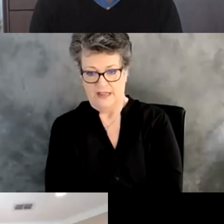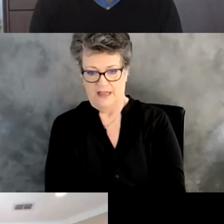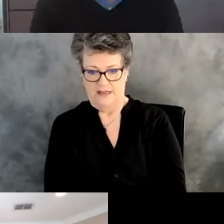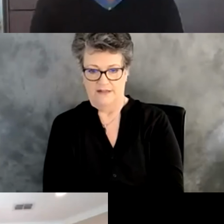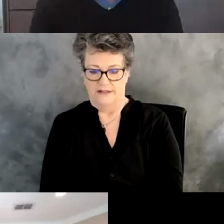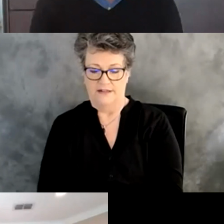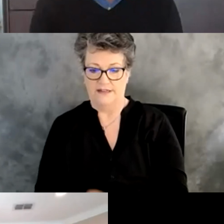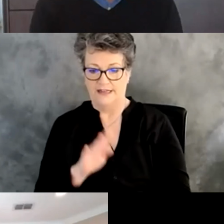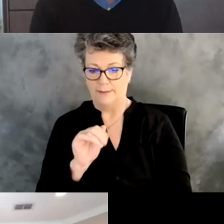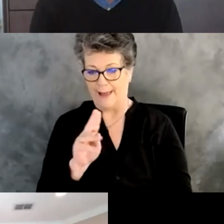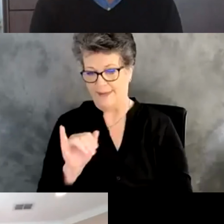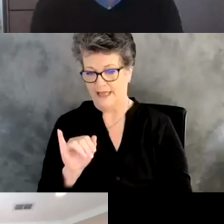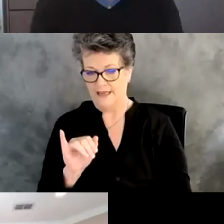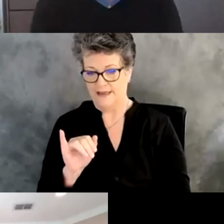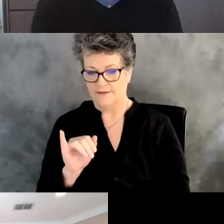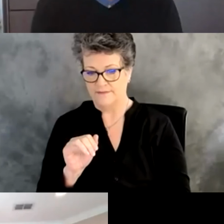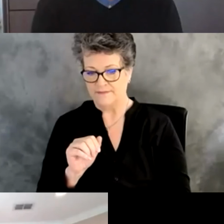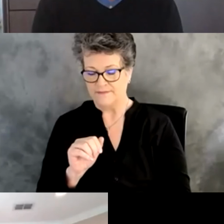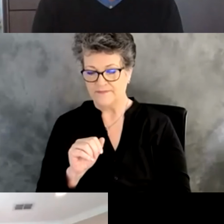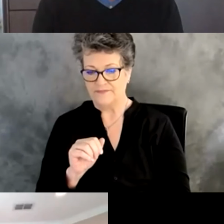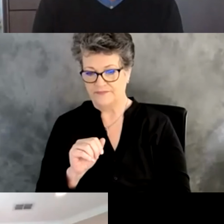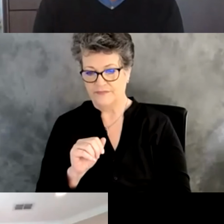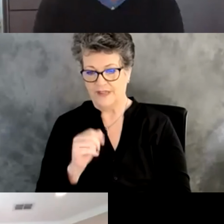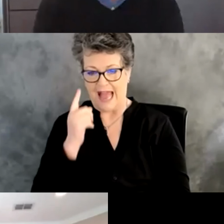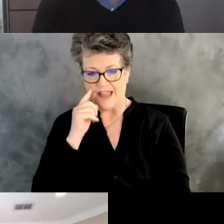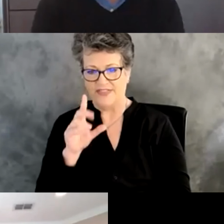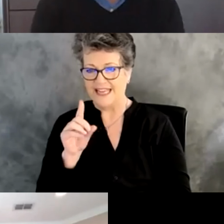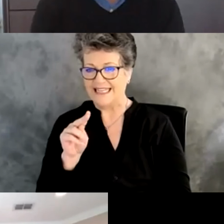Yeah, I think I think Dana is